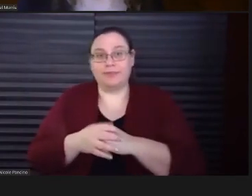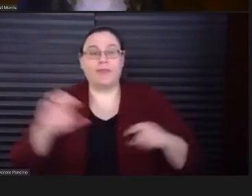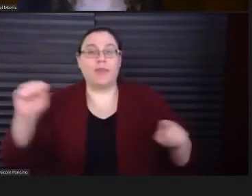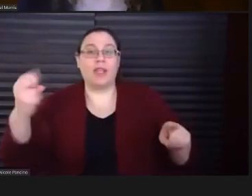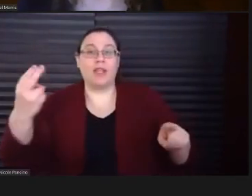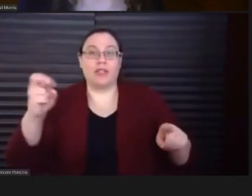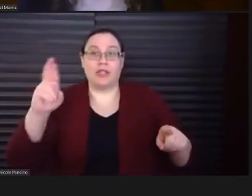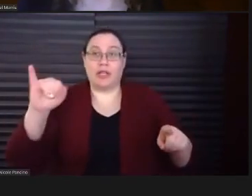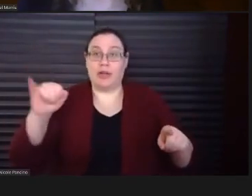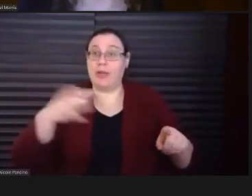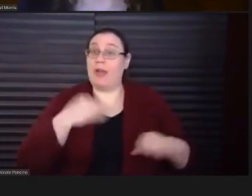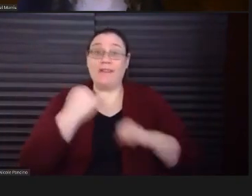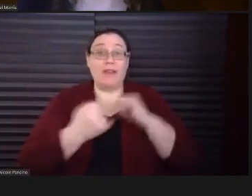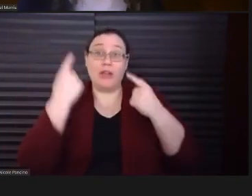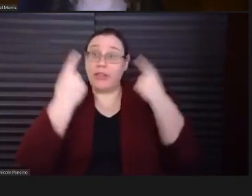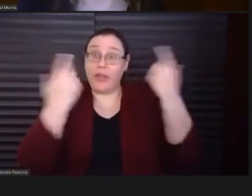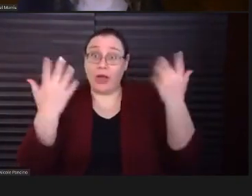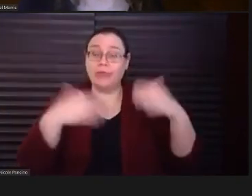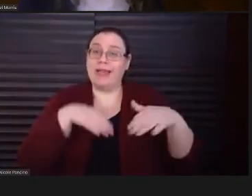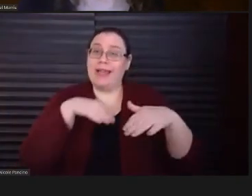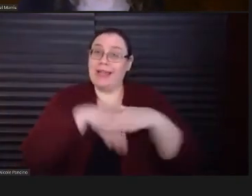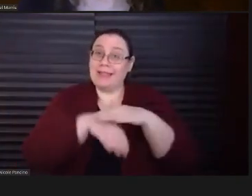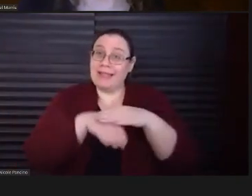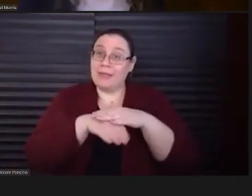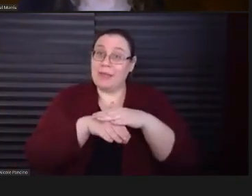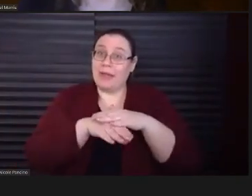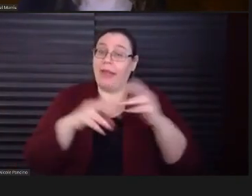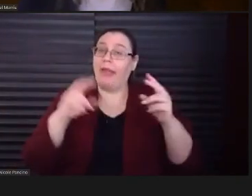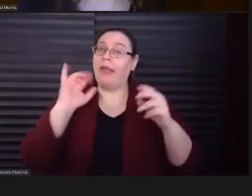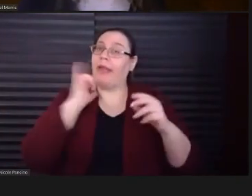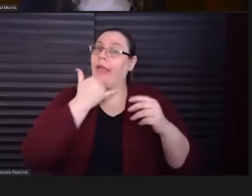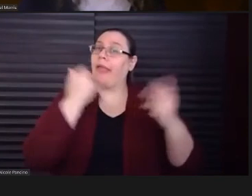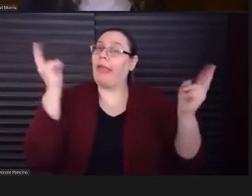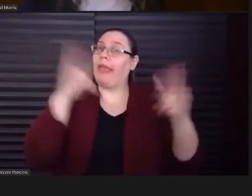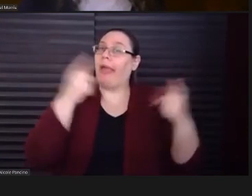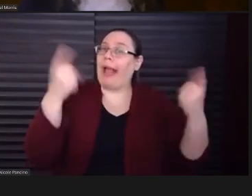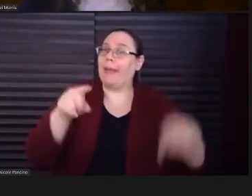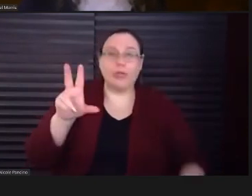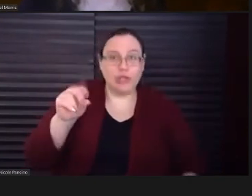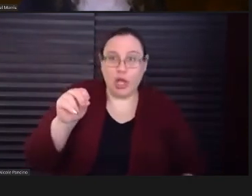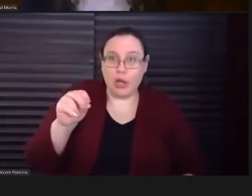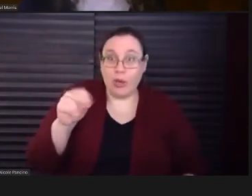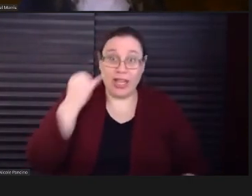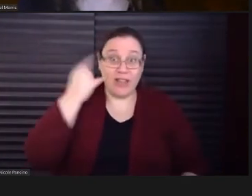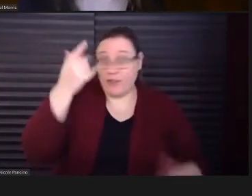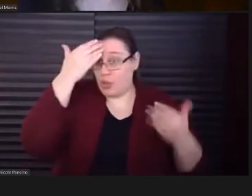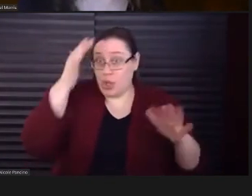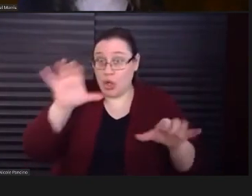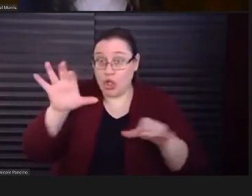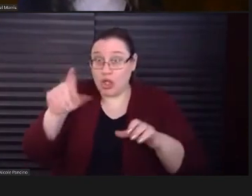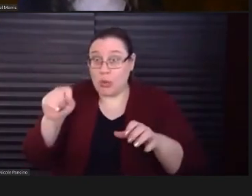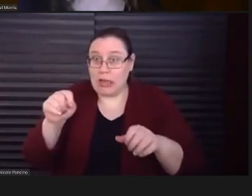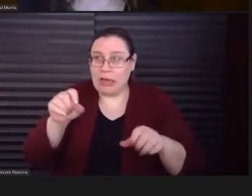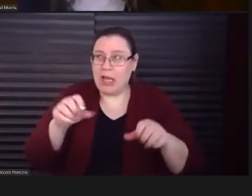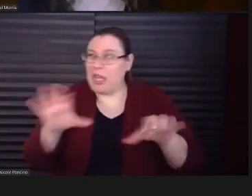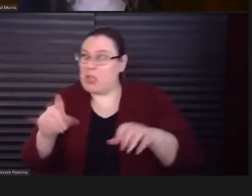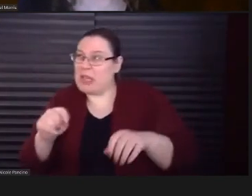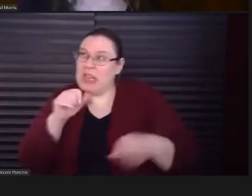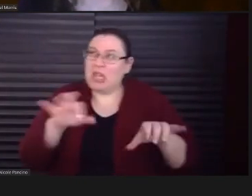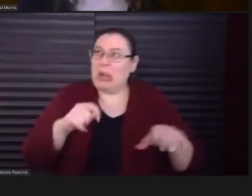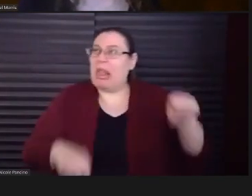final thought is that accessibility is never accidental. If you don't know if you're doing it or not, chances are you're not doing